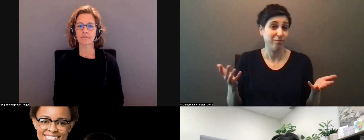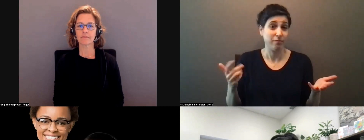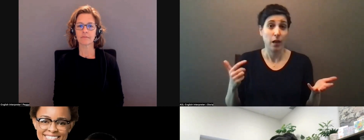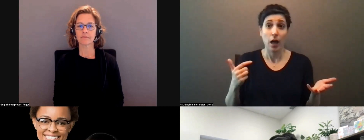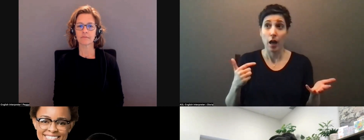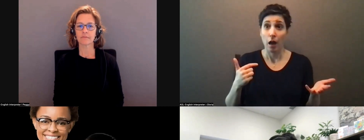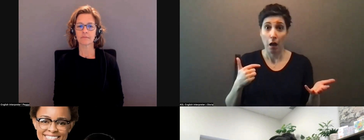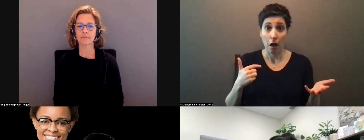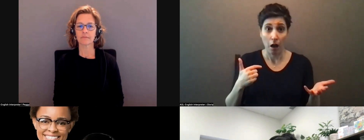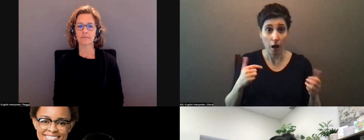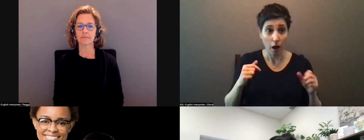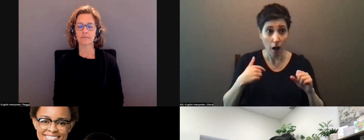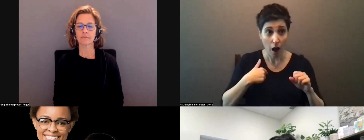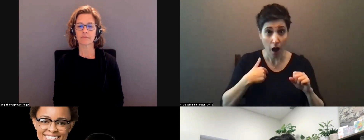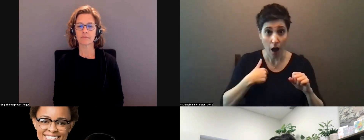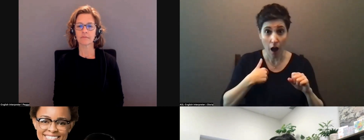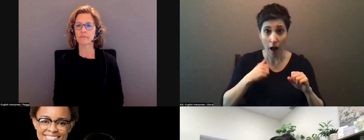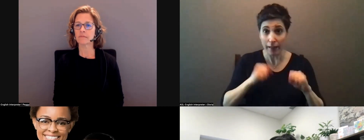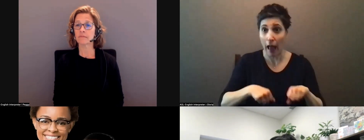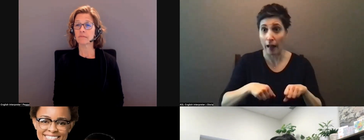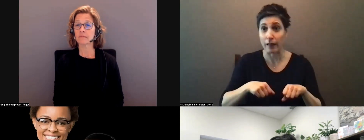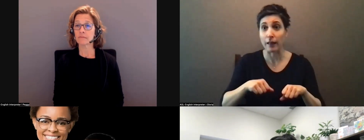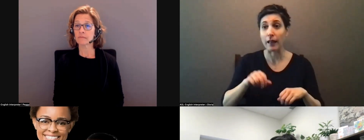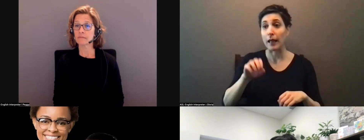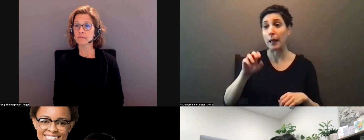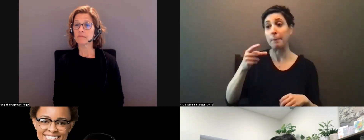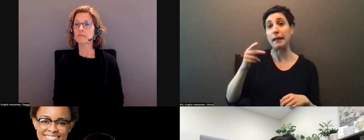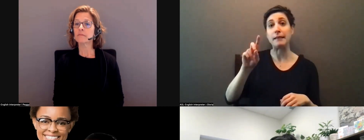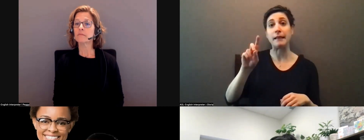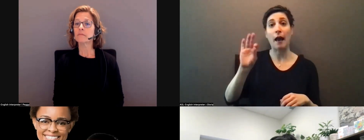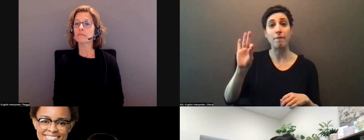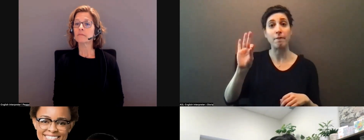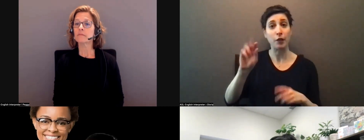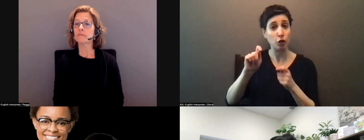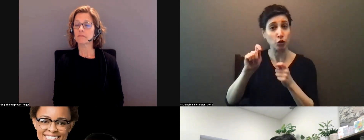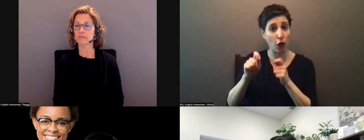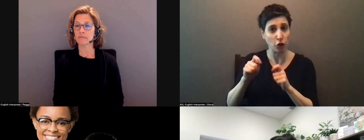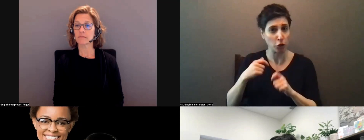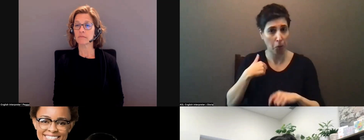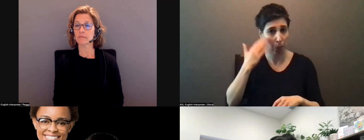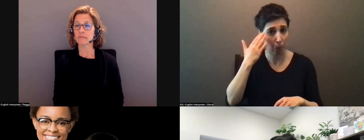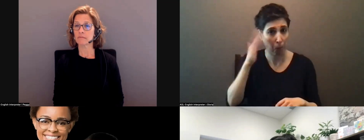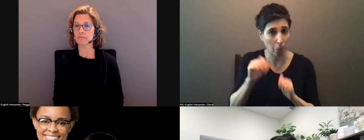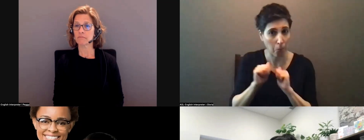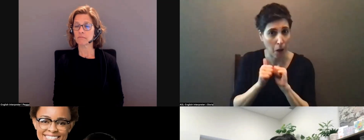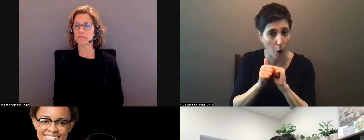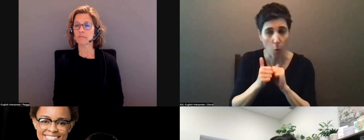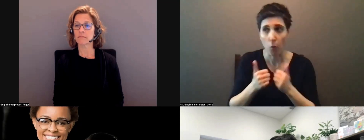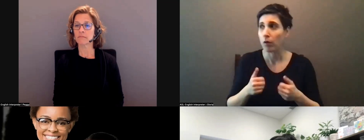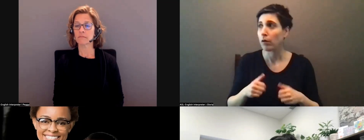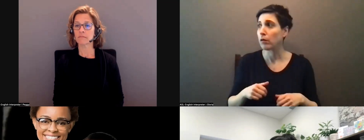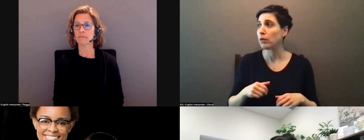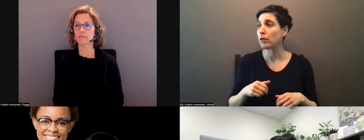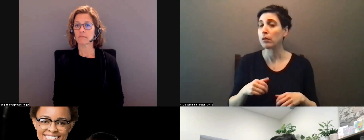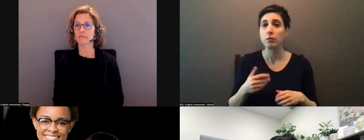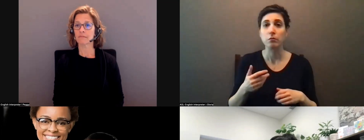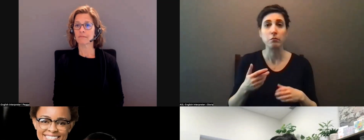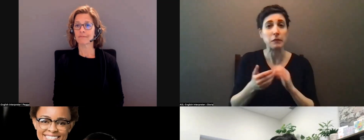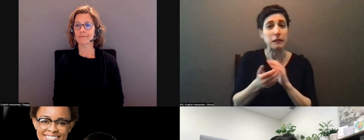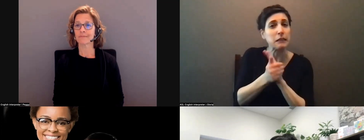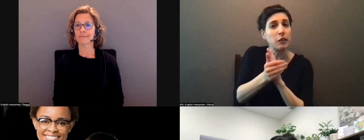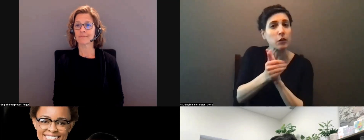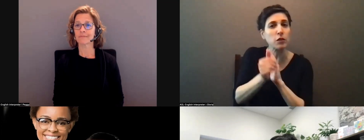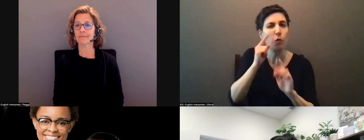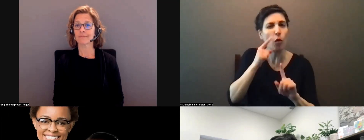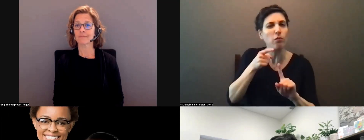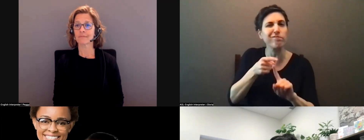for me to edit PDFs. I did not have any skills in joining, managing, or